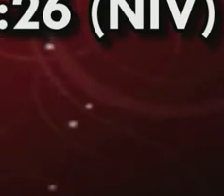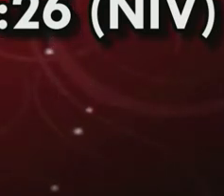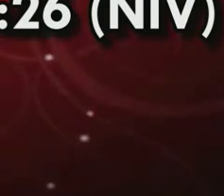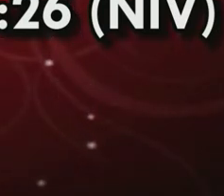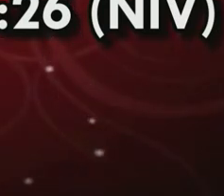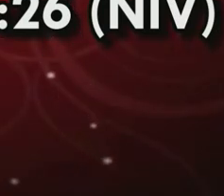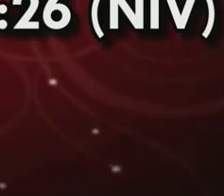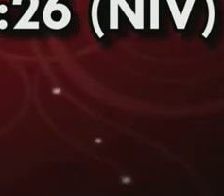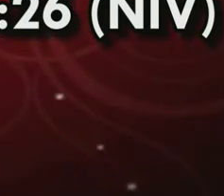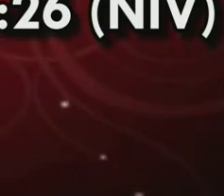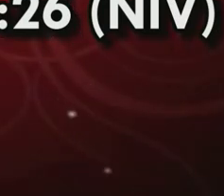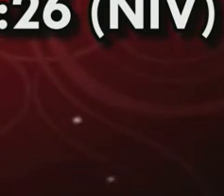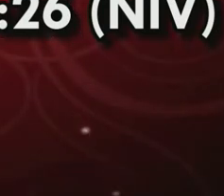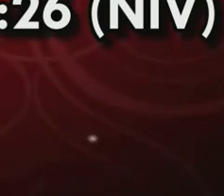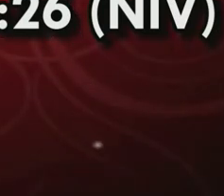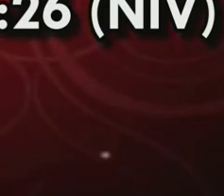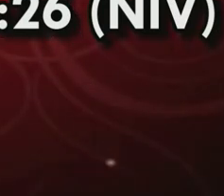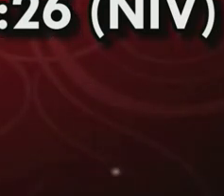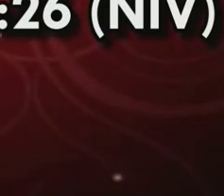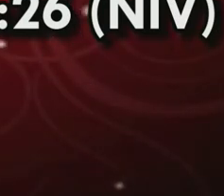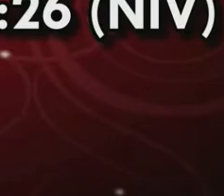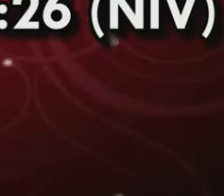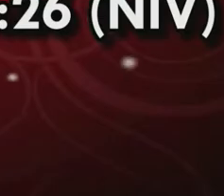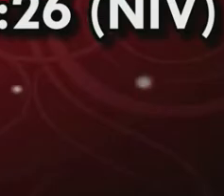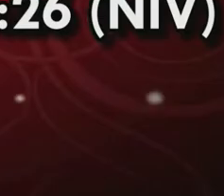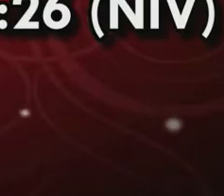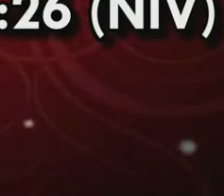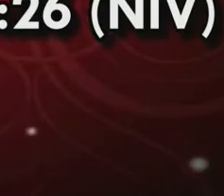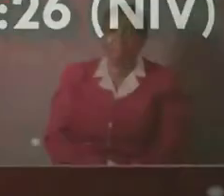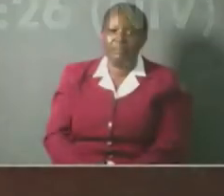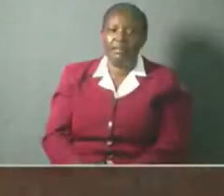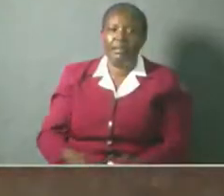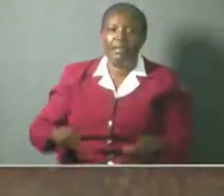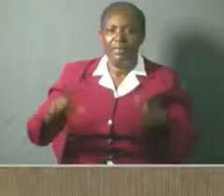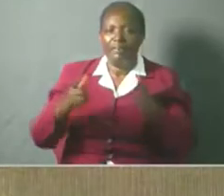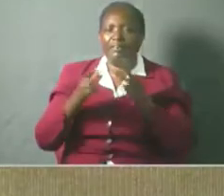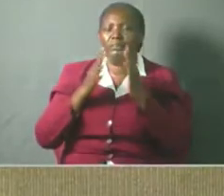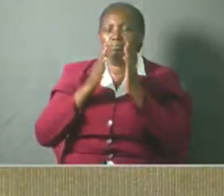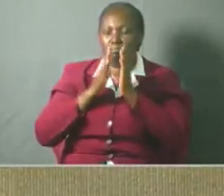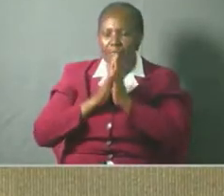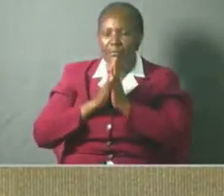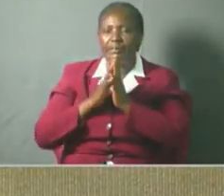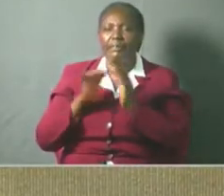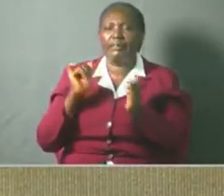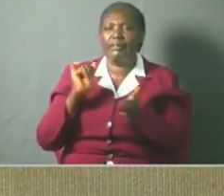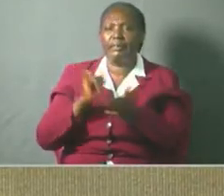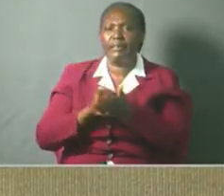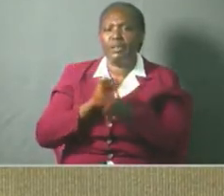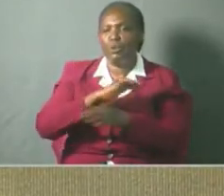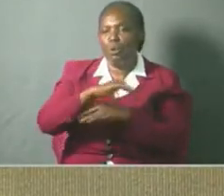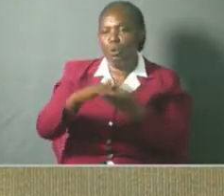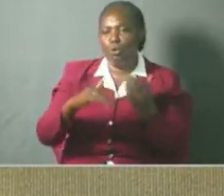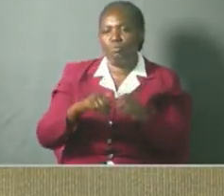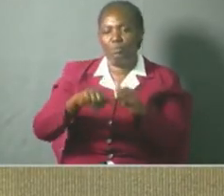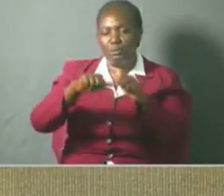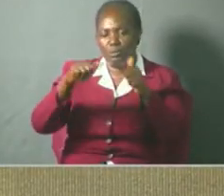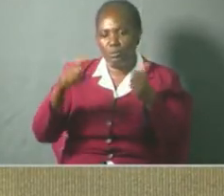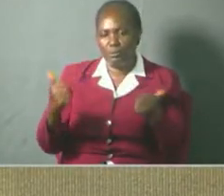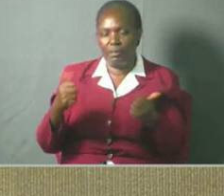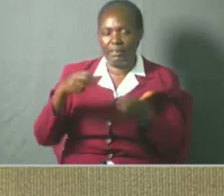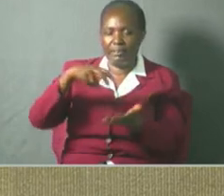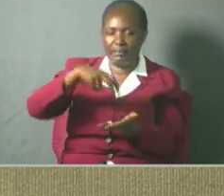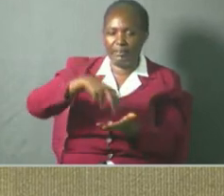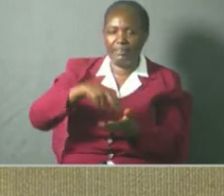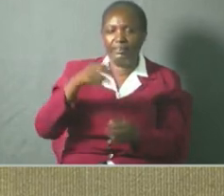you peace, my brothers and sisters. And let's pray that it will be well and we'll stand here again in the